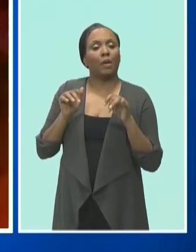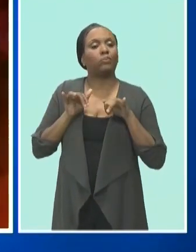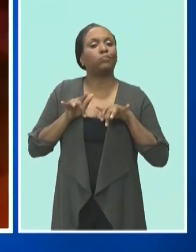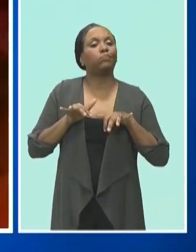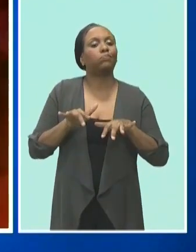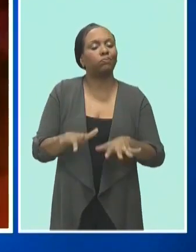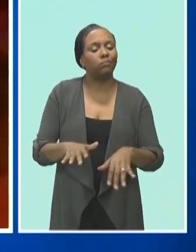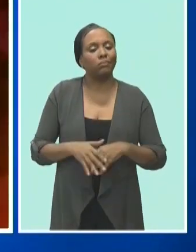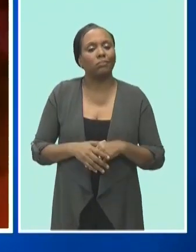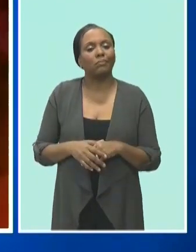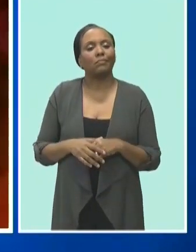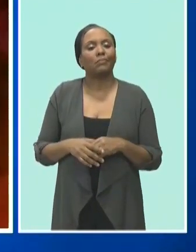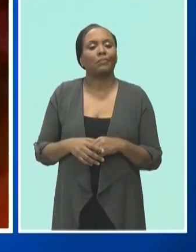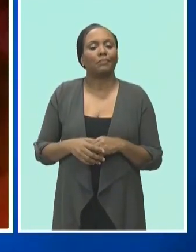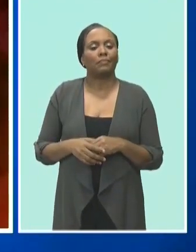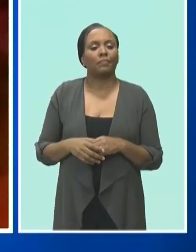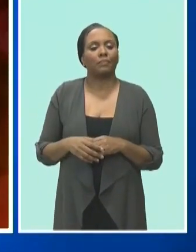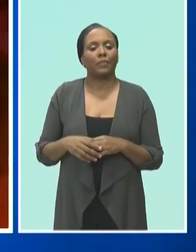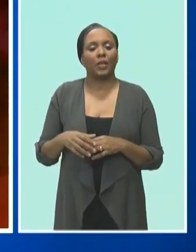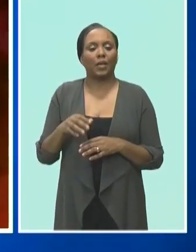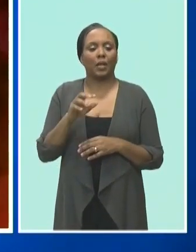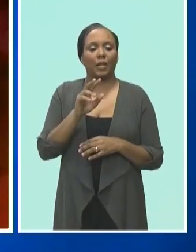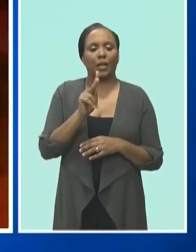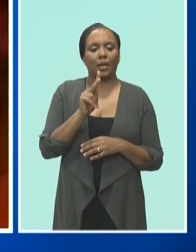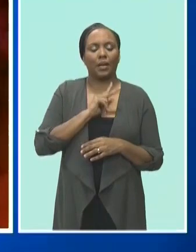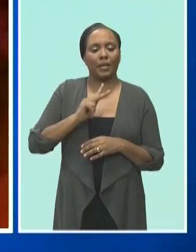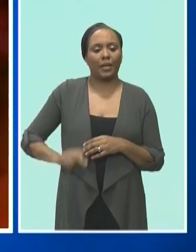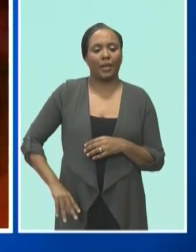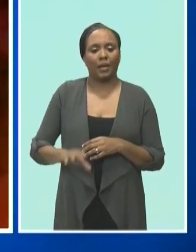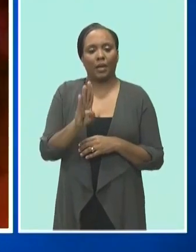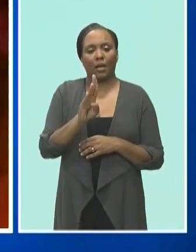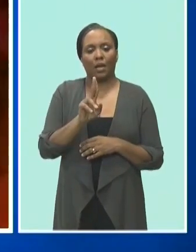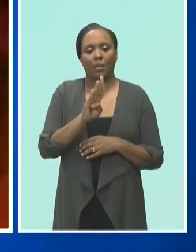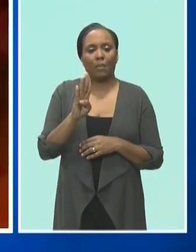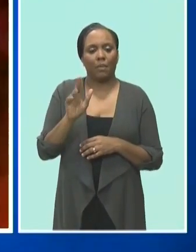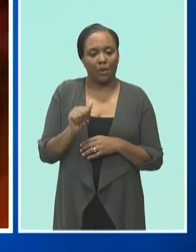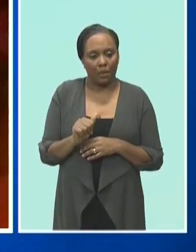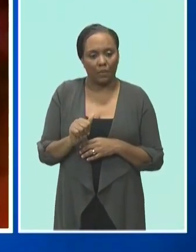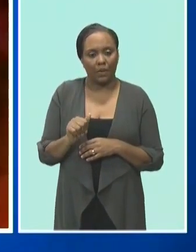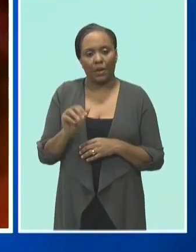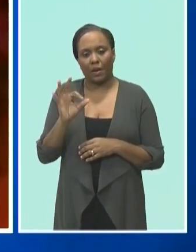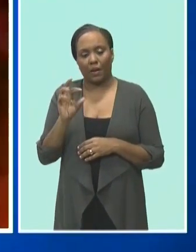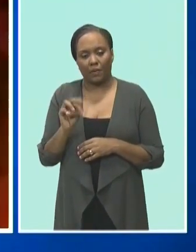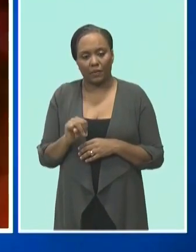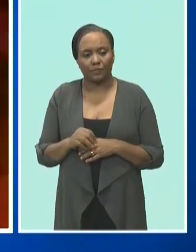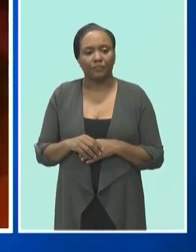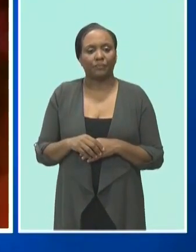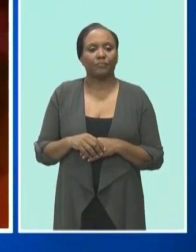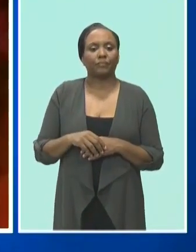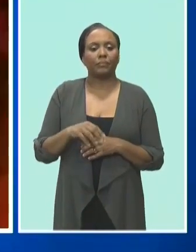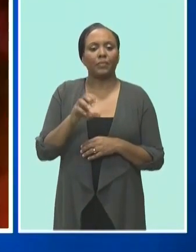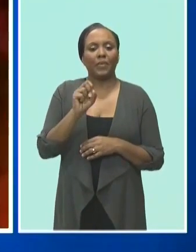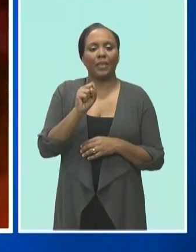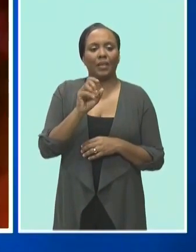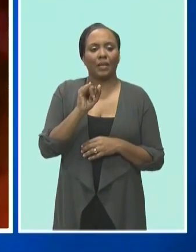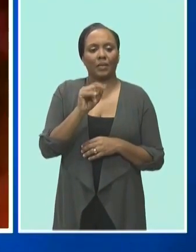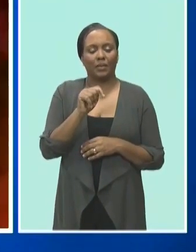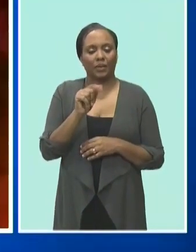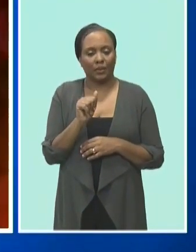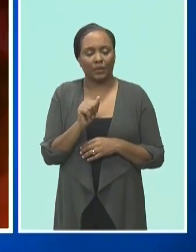internationally. Some of the popular entrants include first-timer King Bubba FM, returning overseas entrant Sita, the lyrical